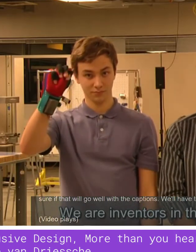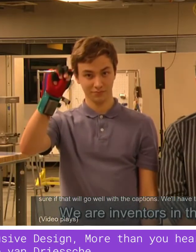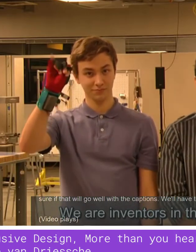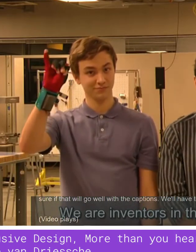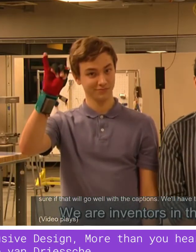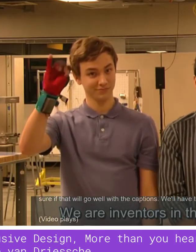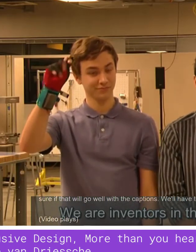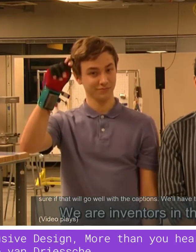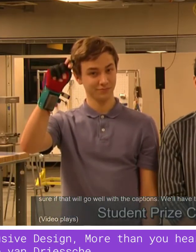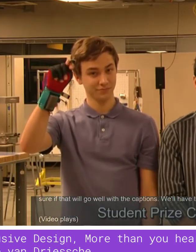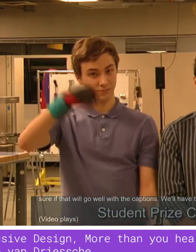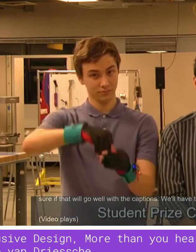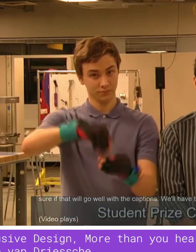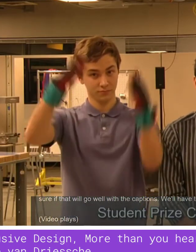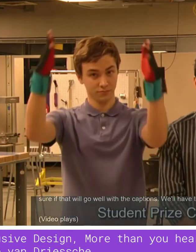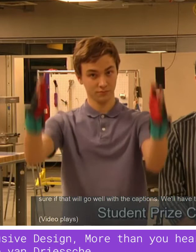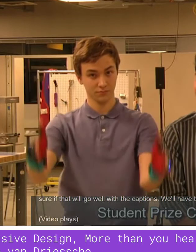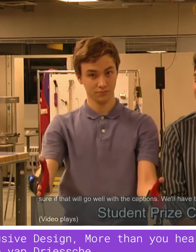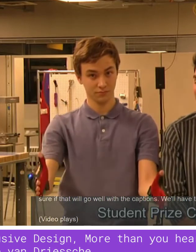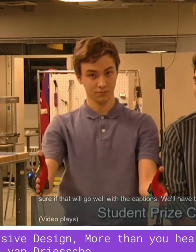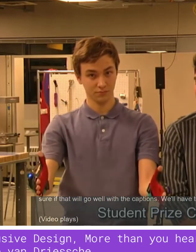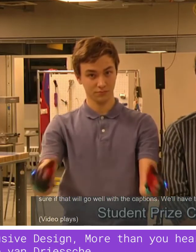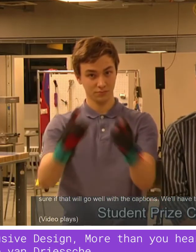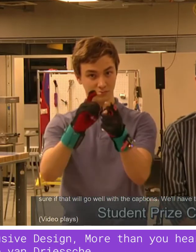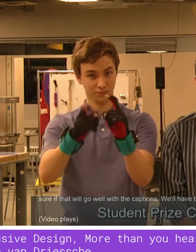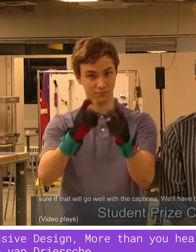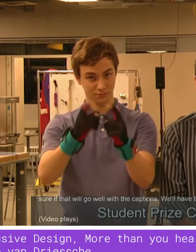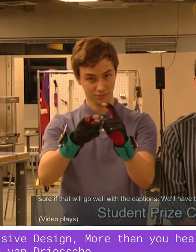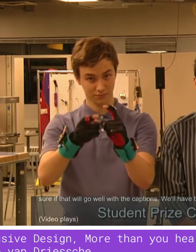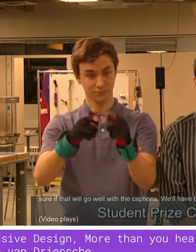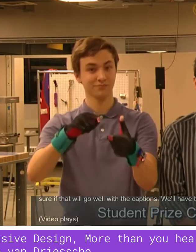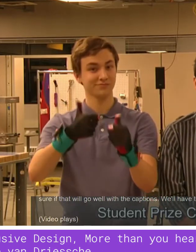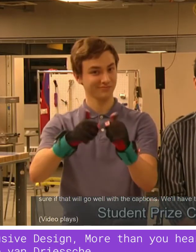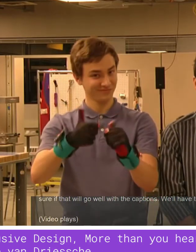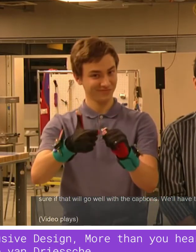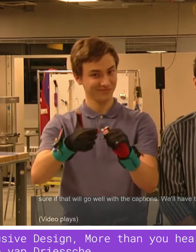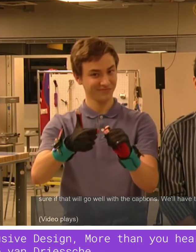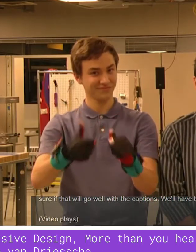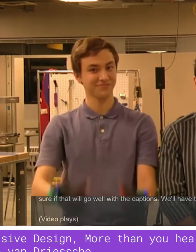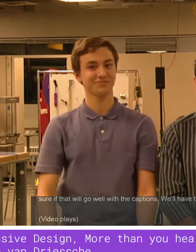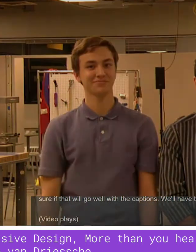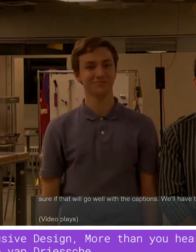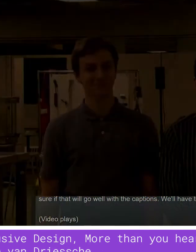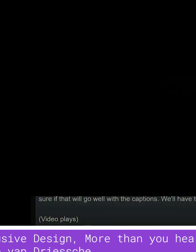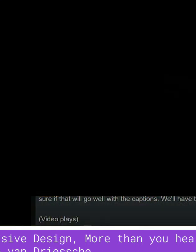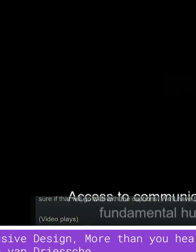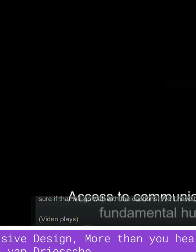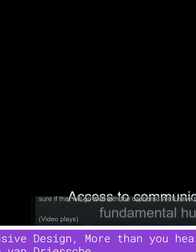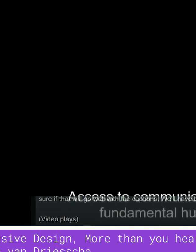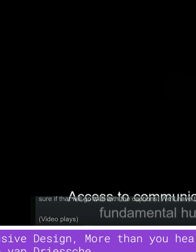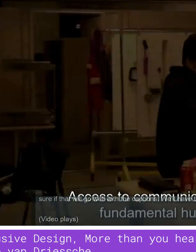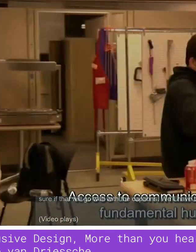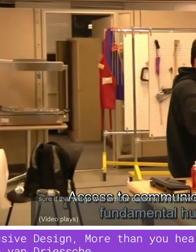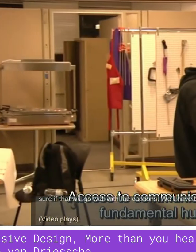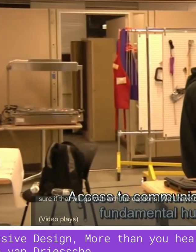Lemelson, M.I.T. Student Prize Competition.